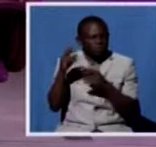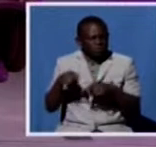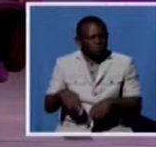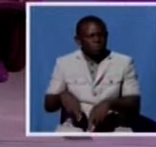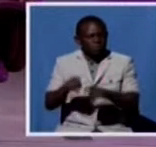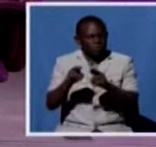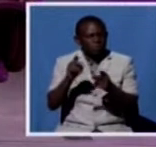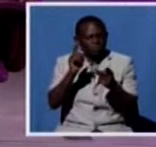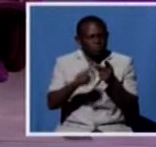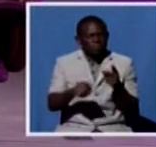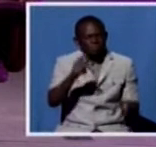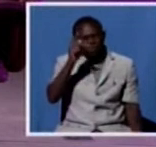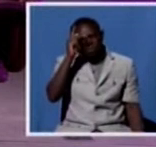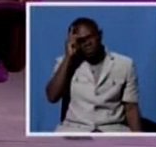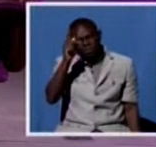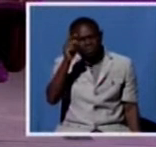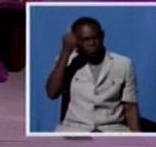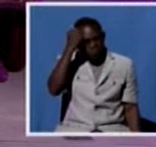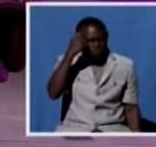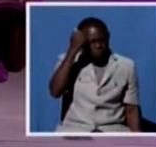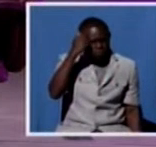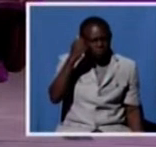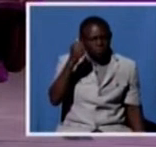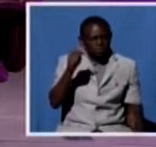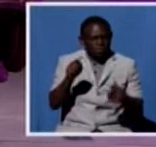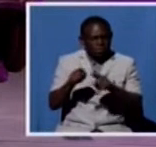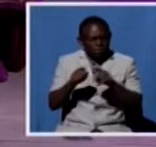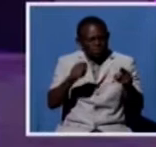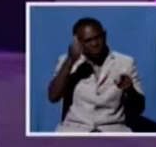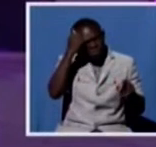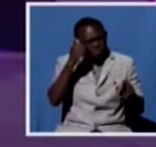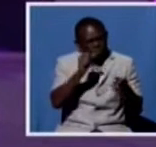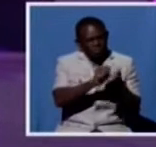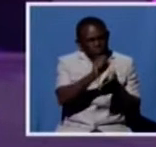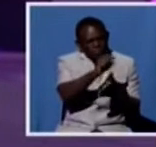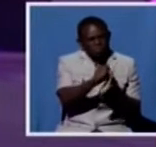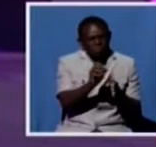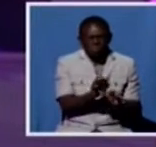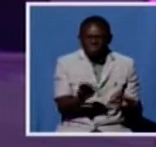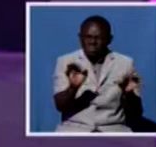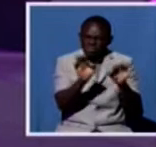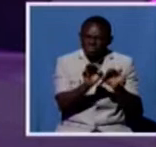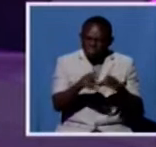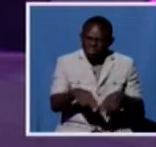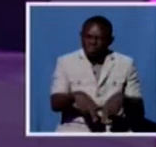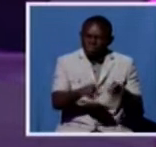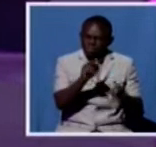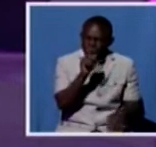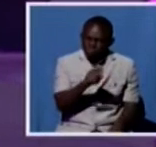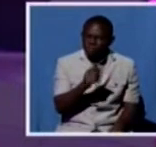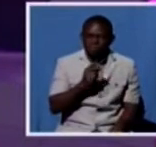Chingola, Chingola Solwezi. Those are roads which are very critical economically,